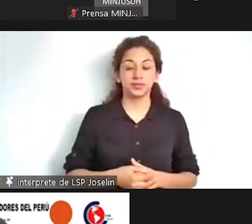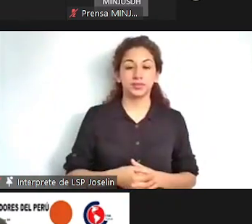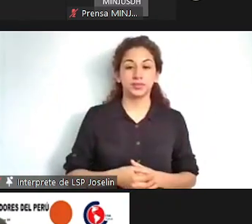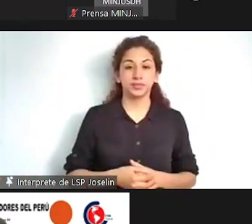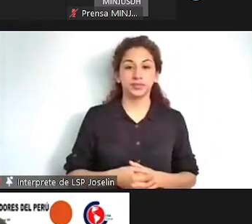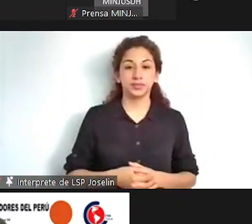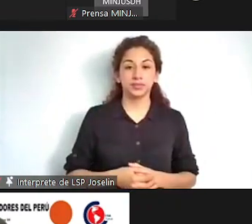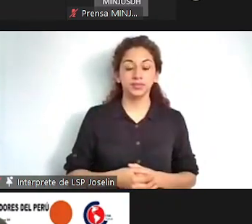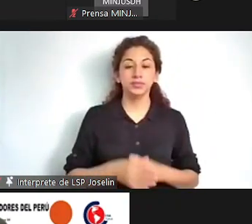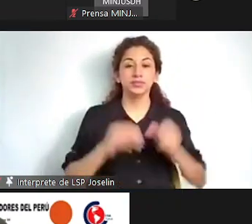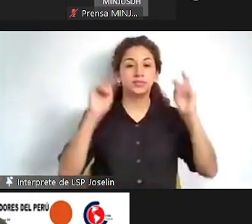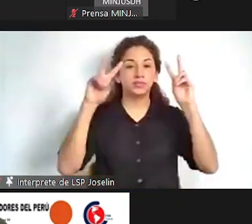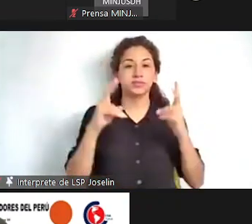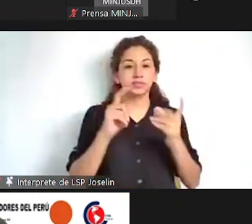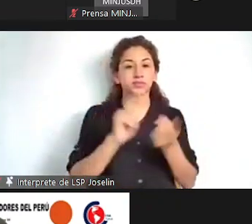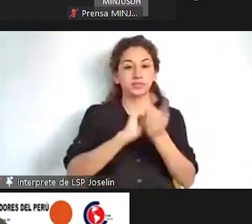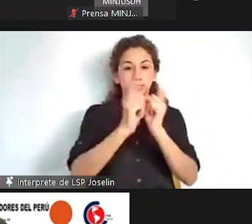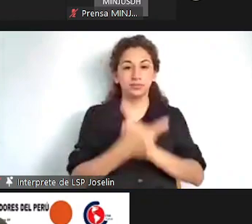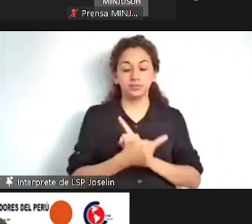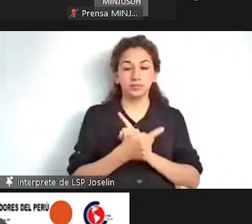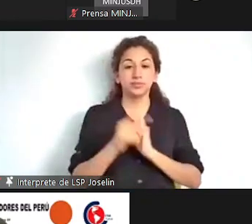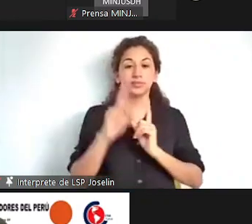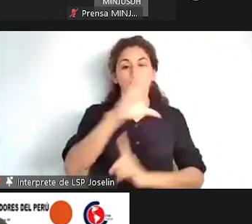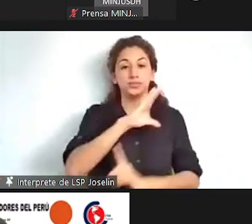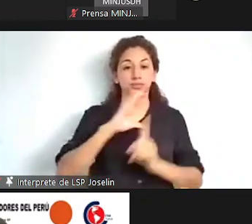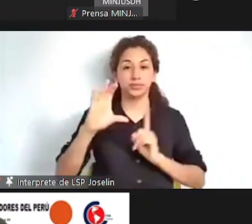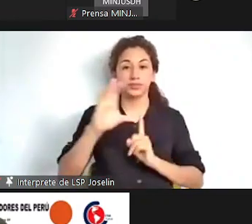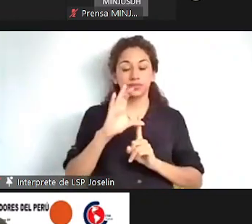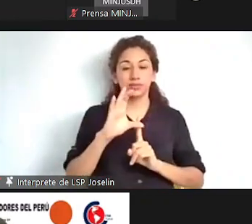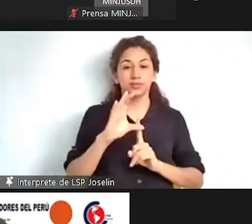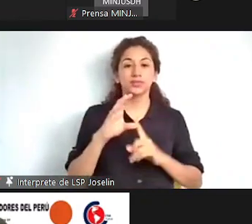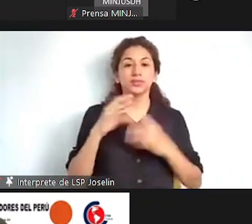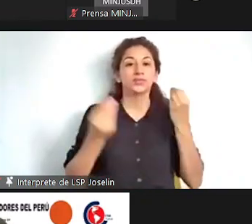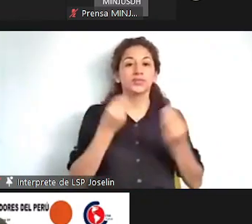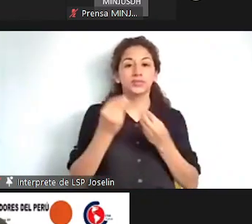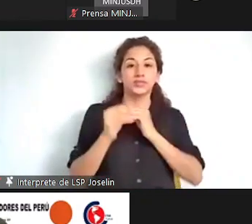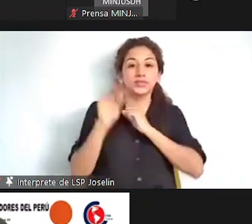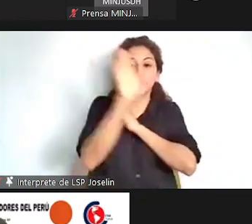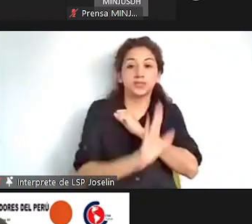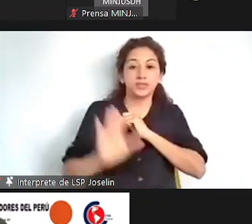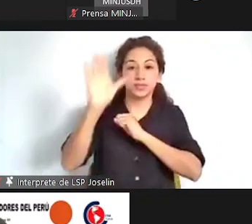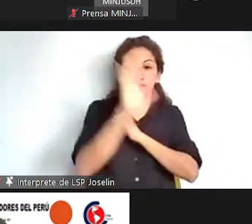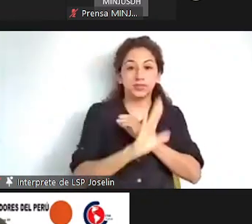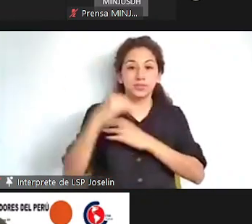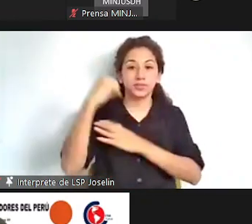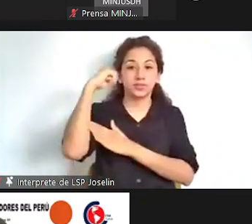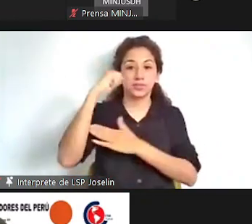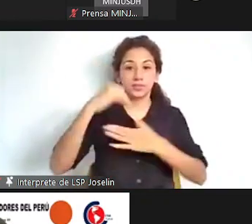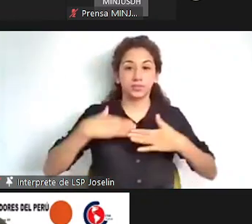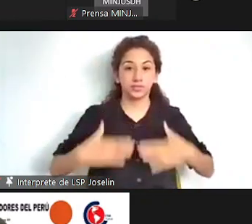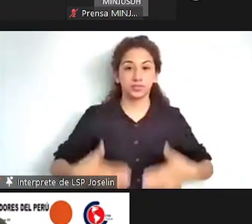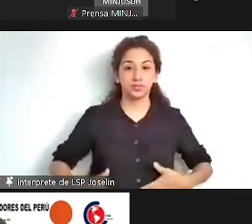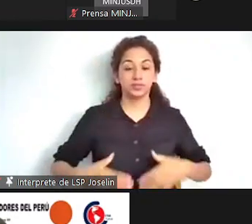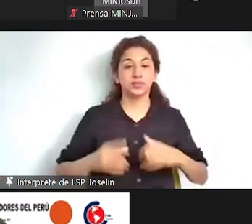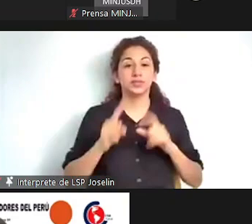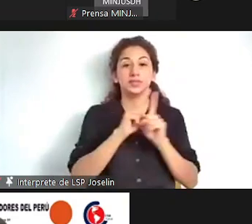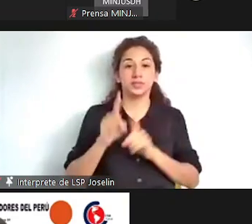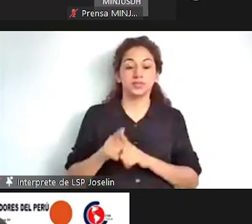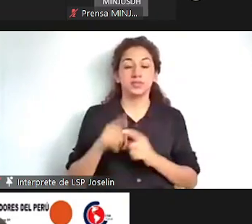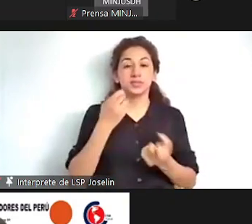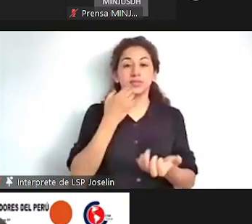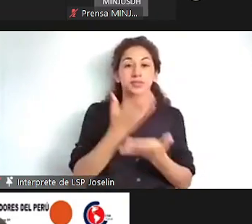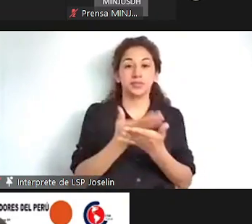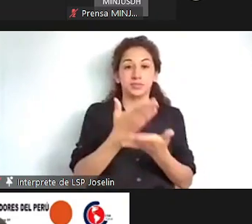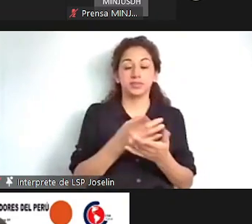of trade unions as defender of human rights it contains a proposal to strengthen the implementation of prior